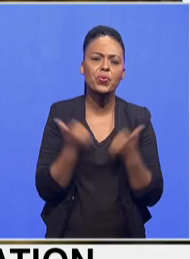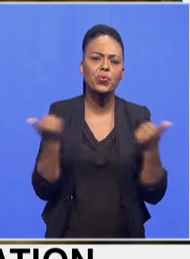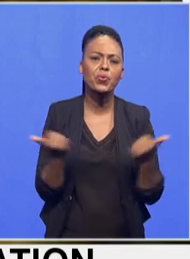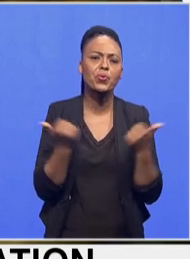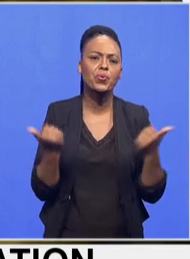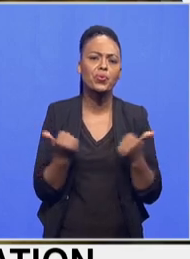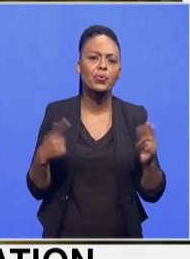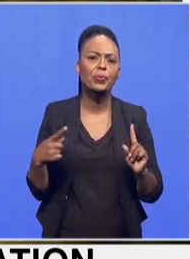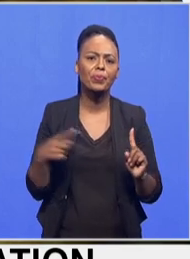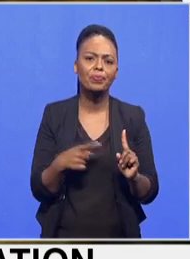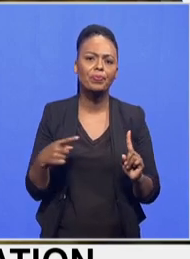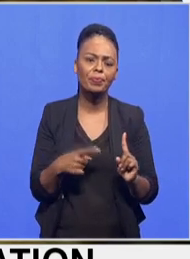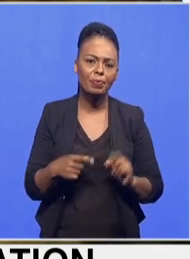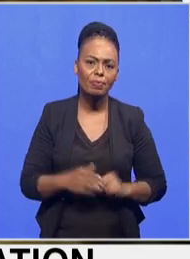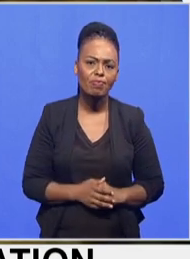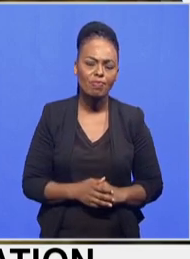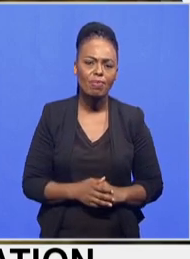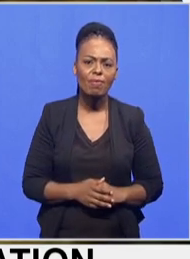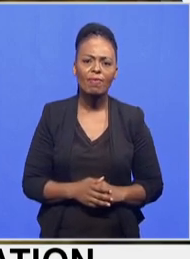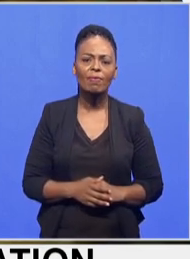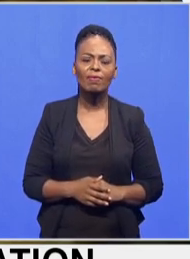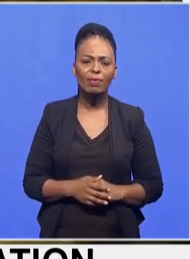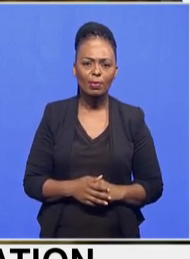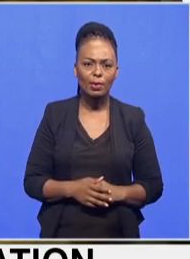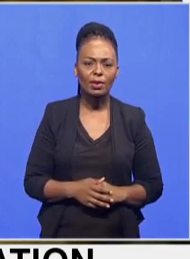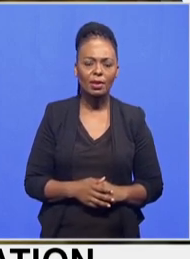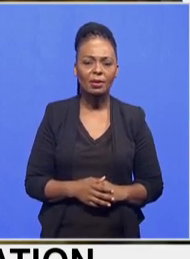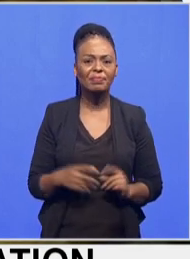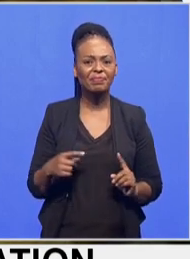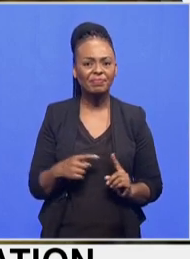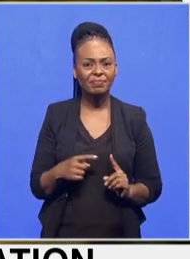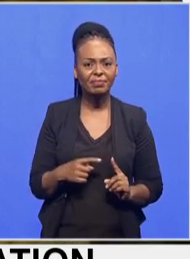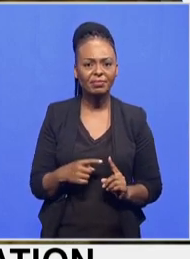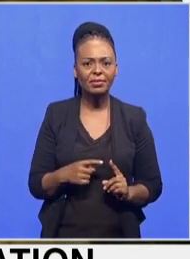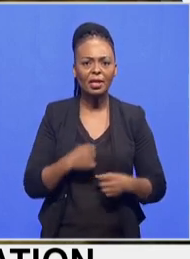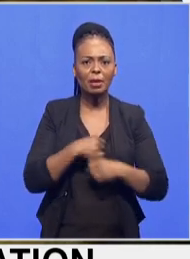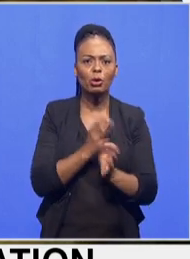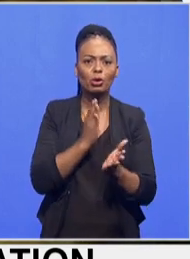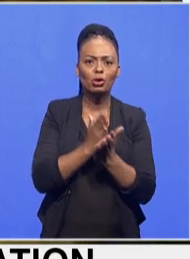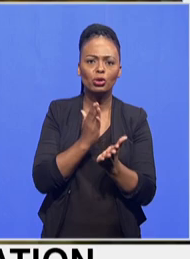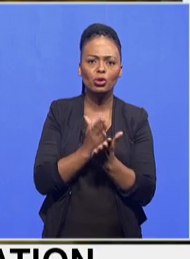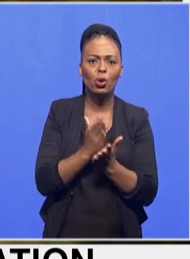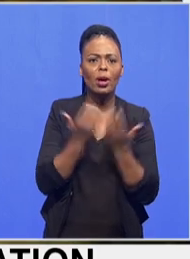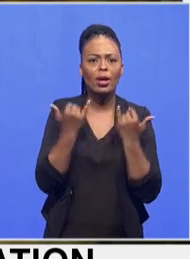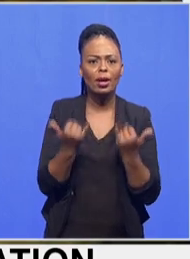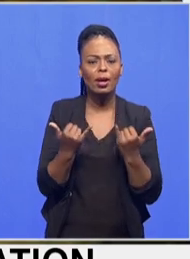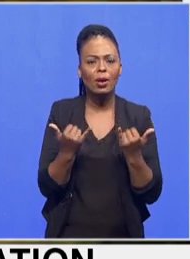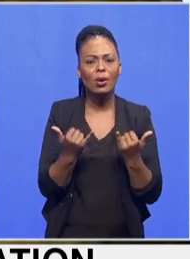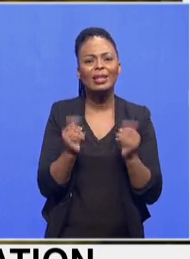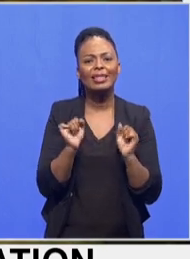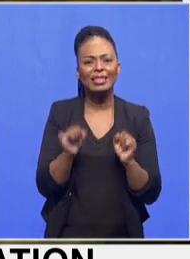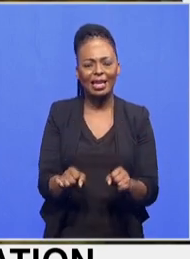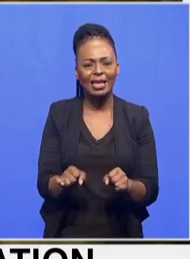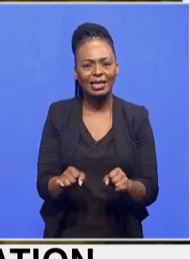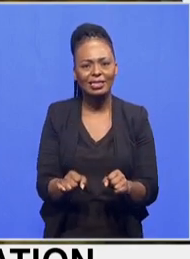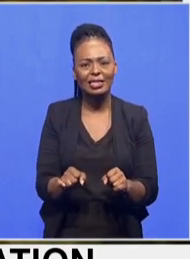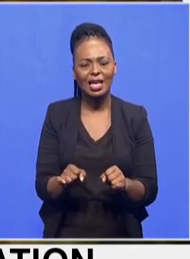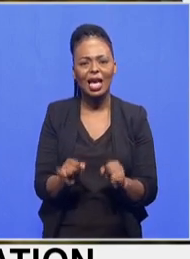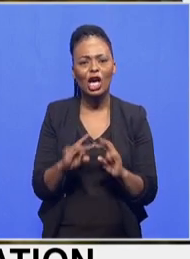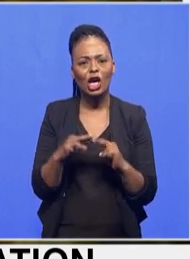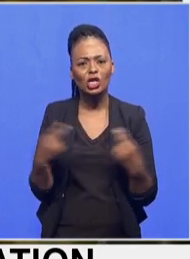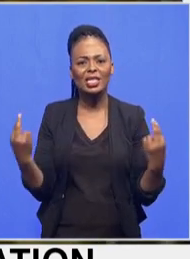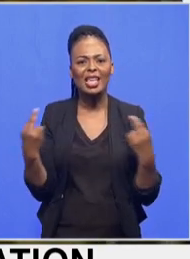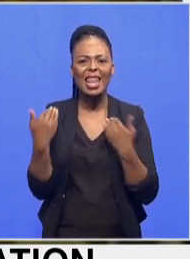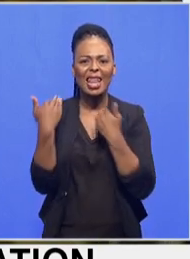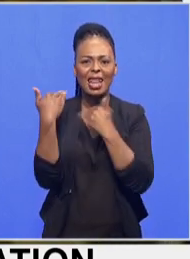approach, and what he brought to the party in terms of just making sure that even with limited resources,